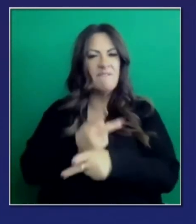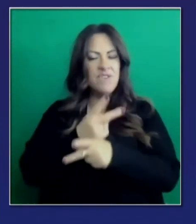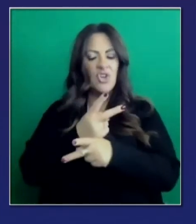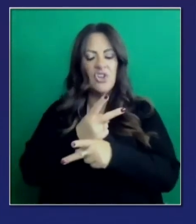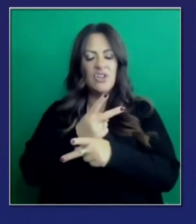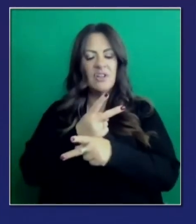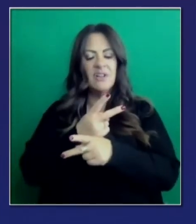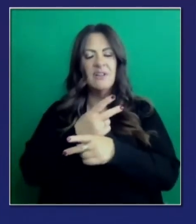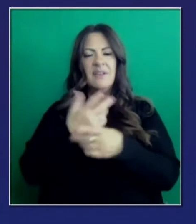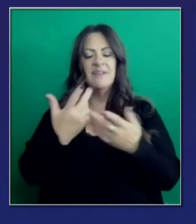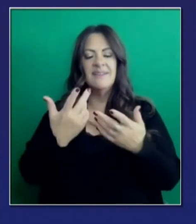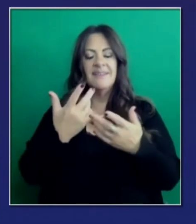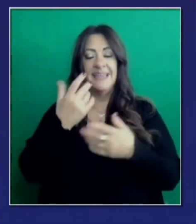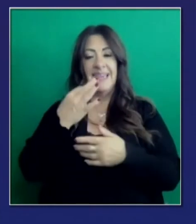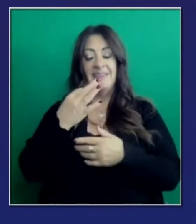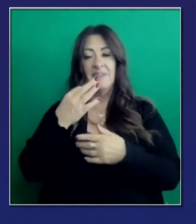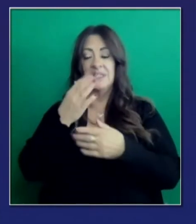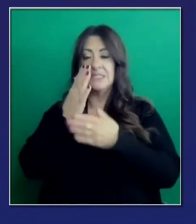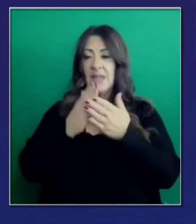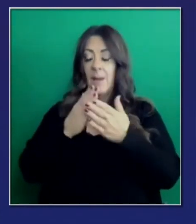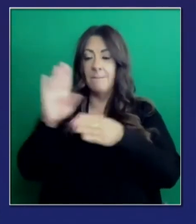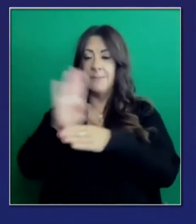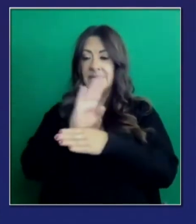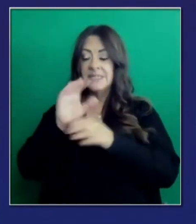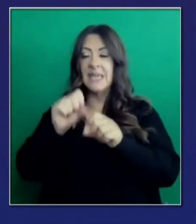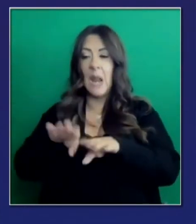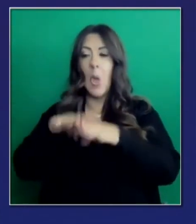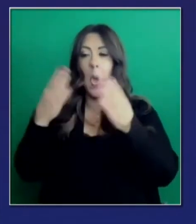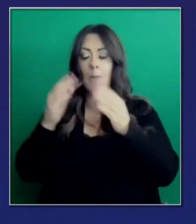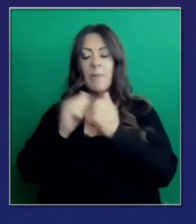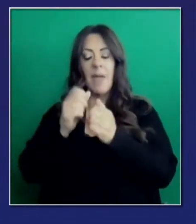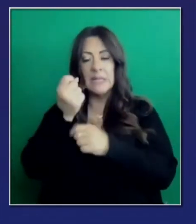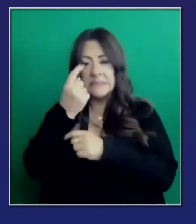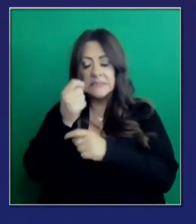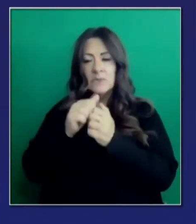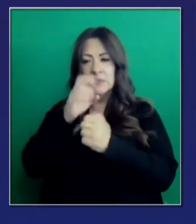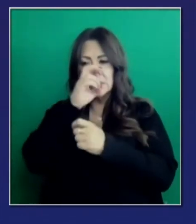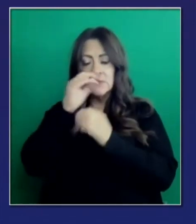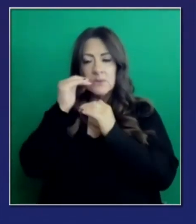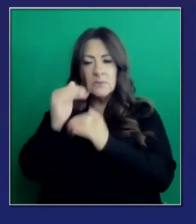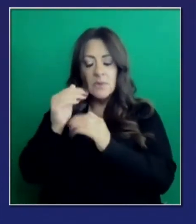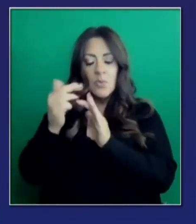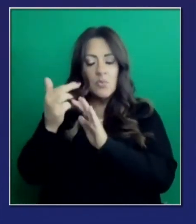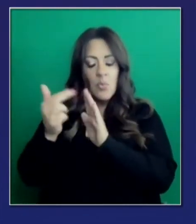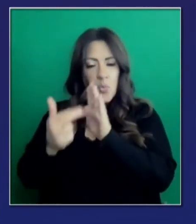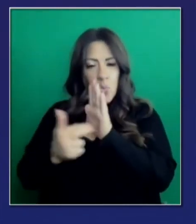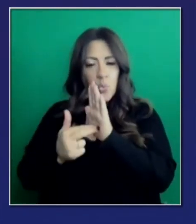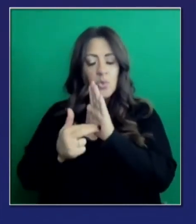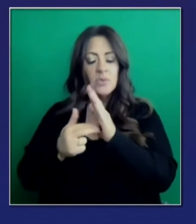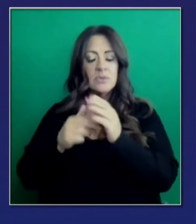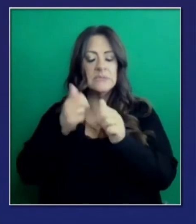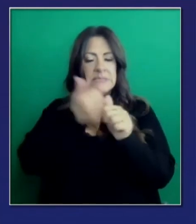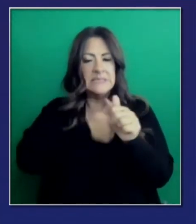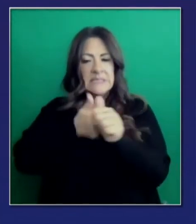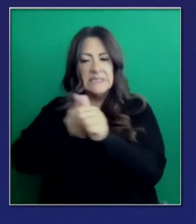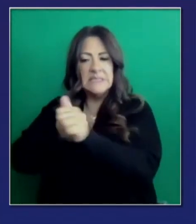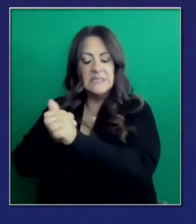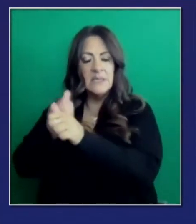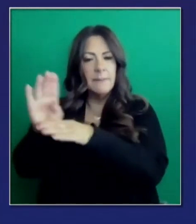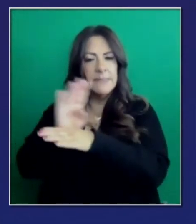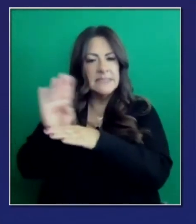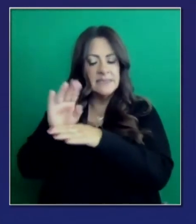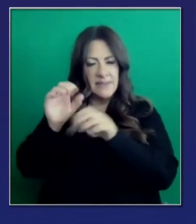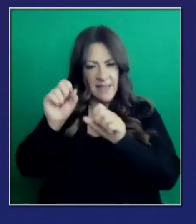certain conditions that need to be met as it relates to those activities as well. We're doing more to not